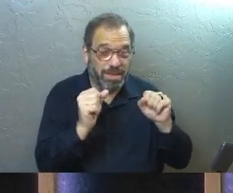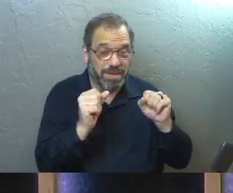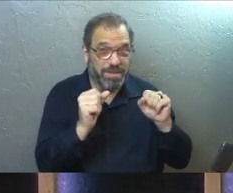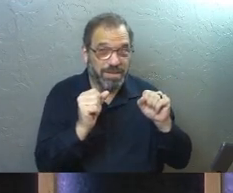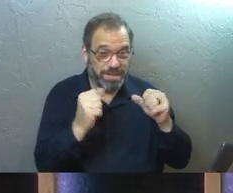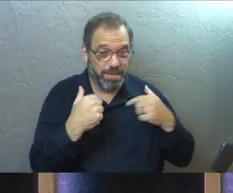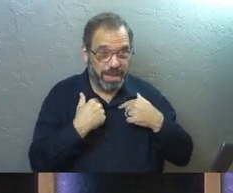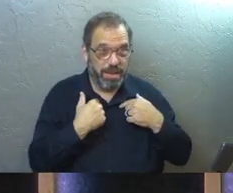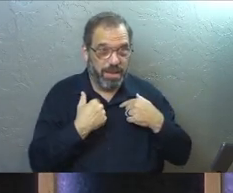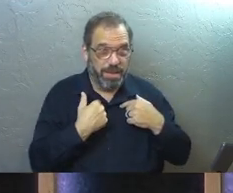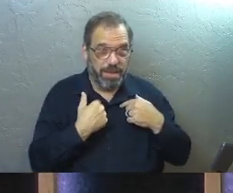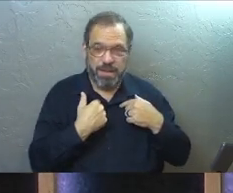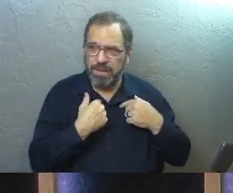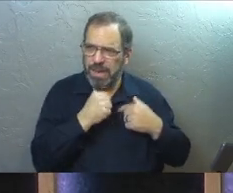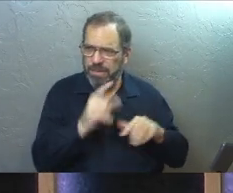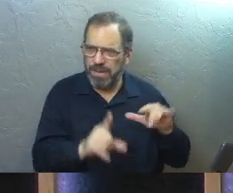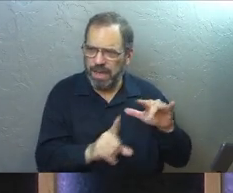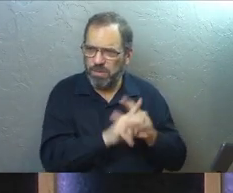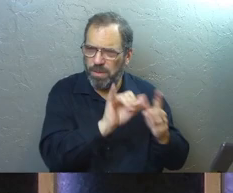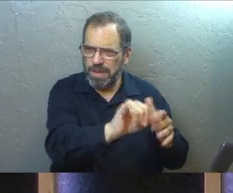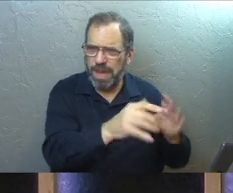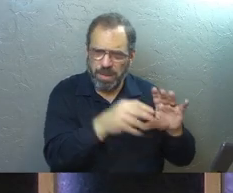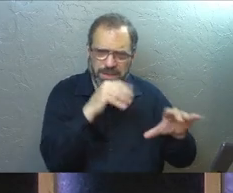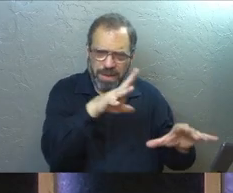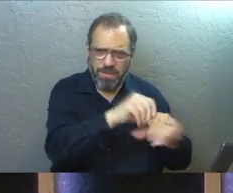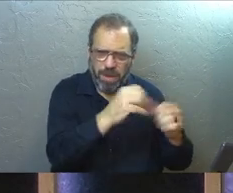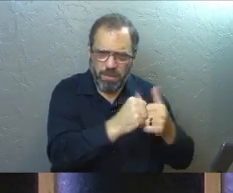very surprising to me because I don't even think I was there.